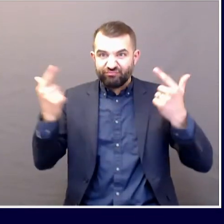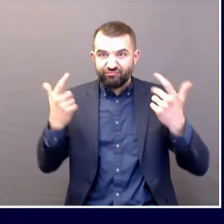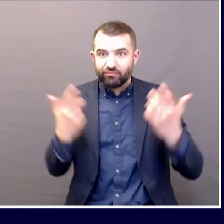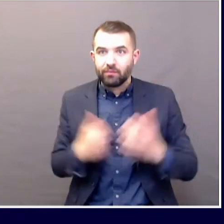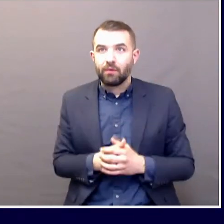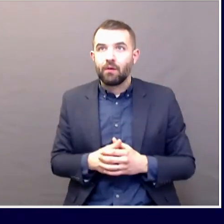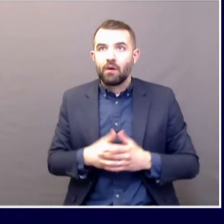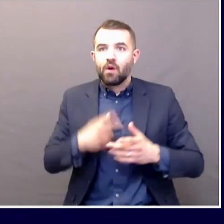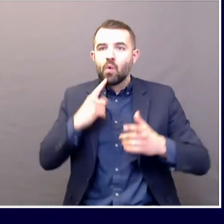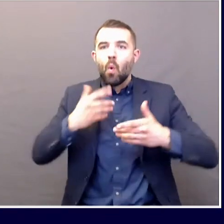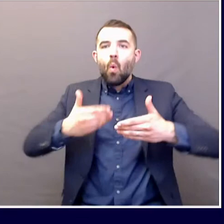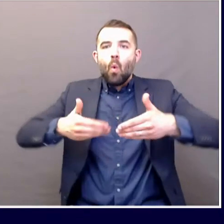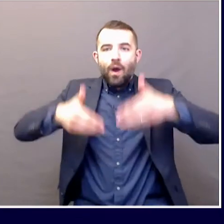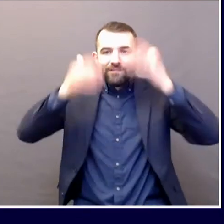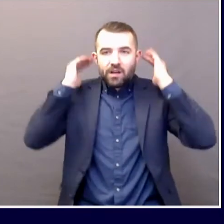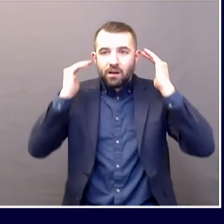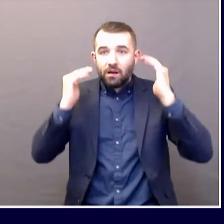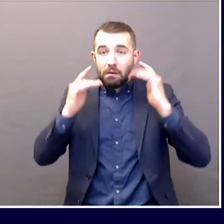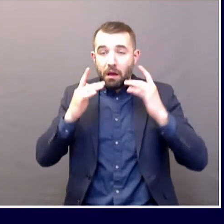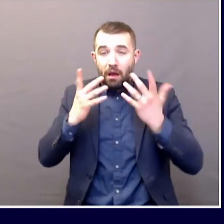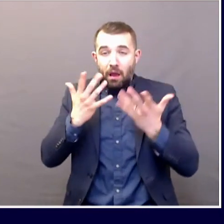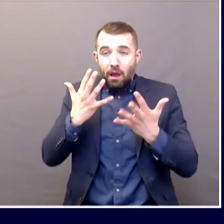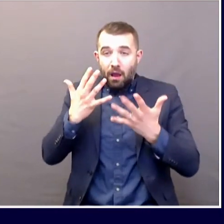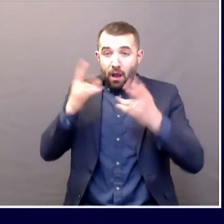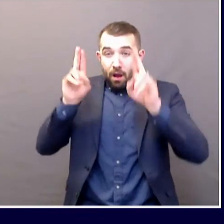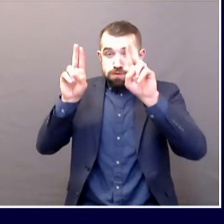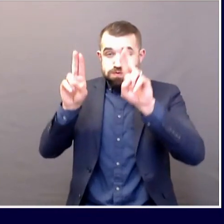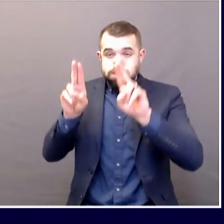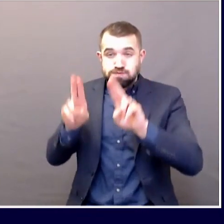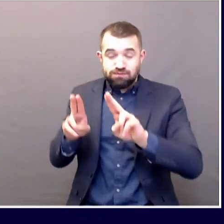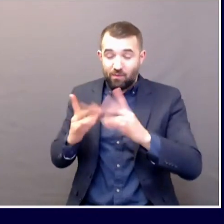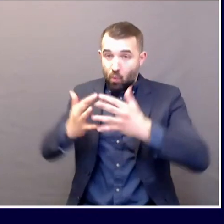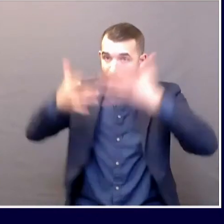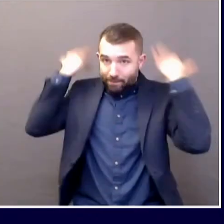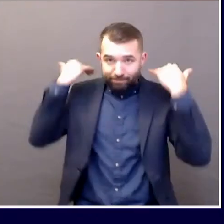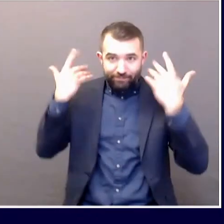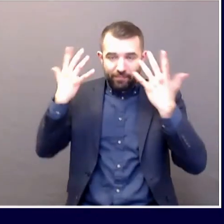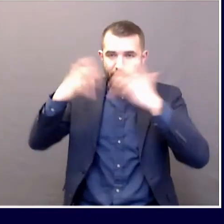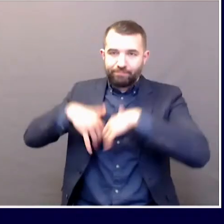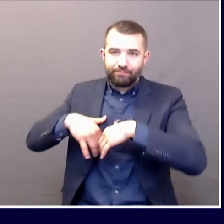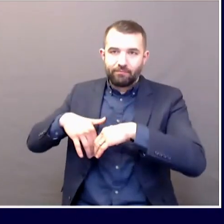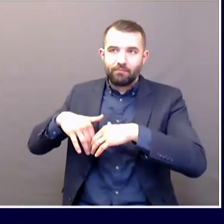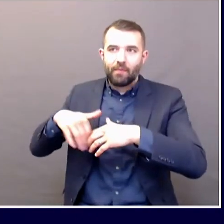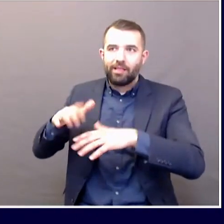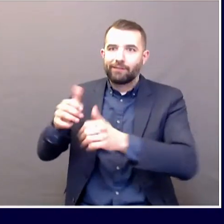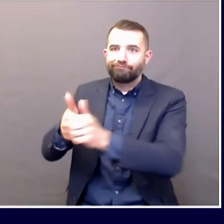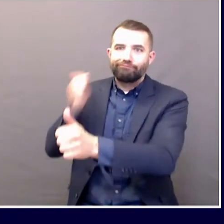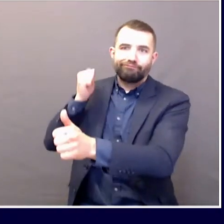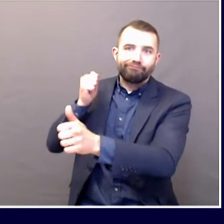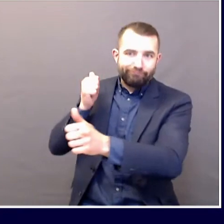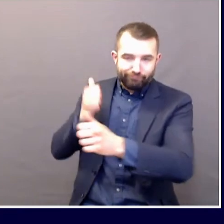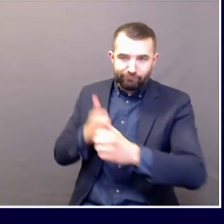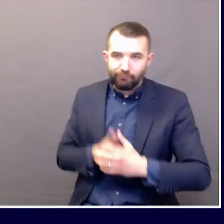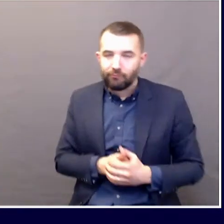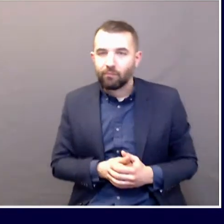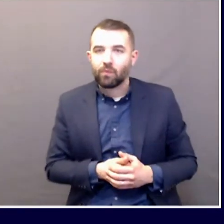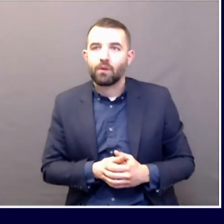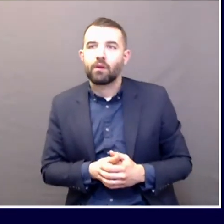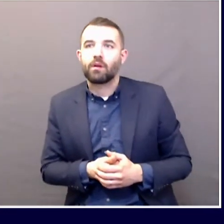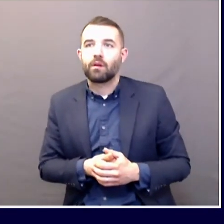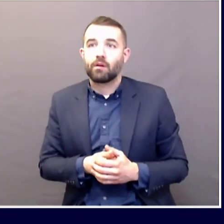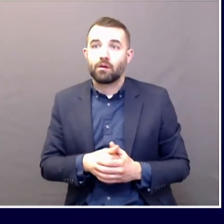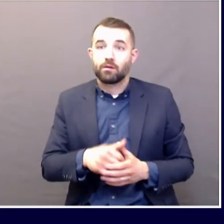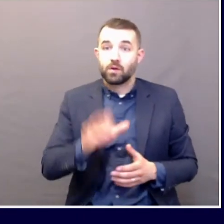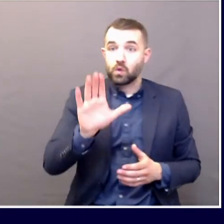So it may seem counterintuitive, but has the state considered opening up the vaccine to smaller, more specific groups so that it